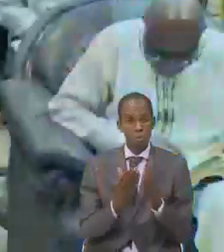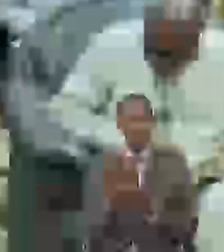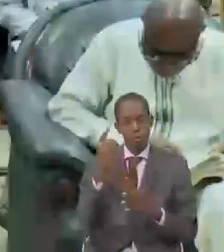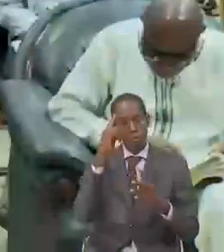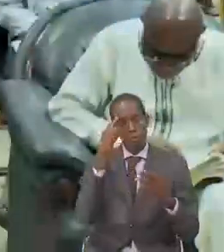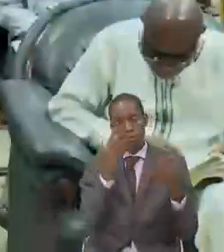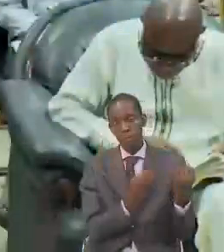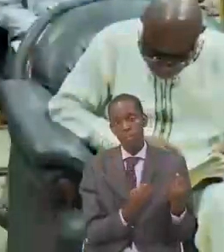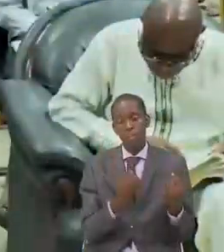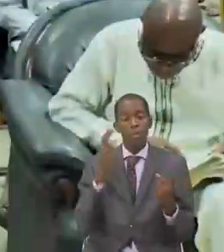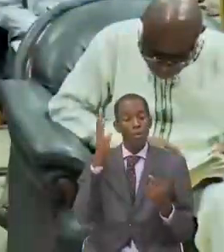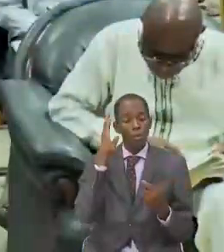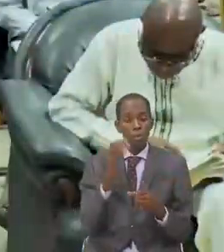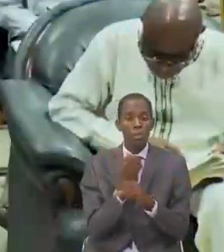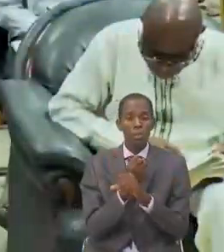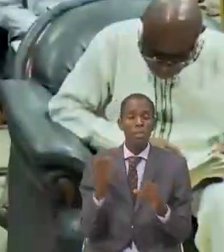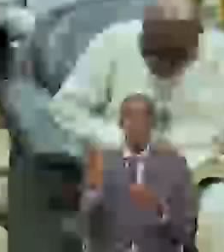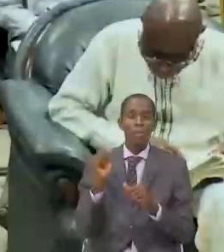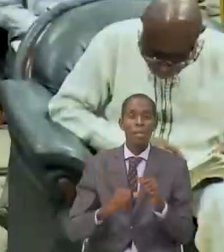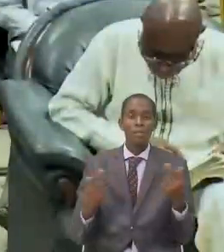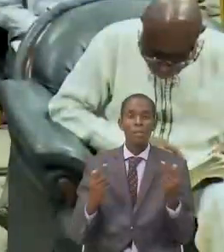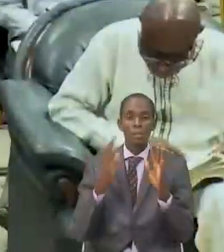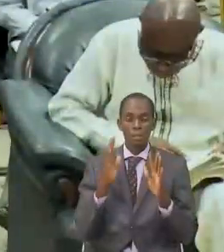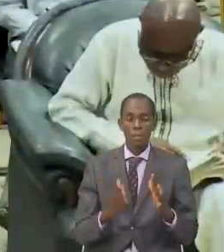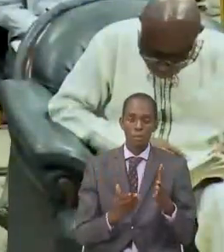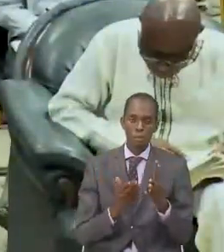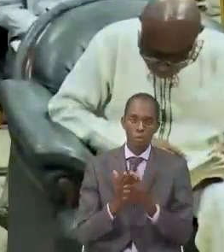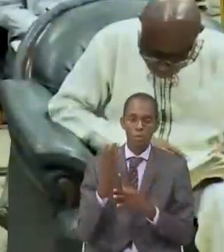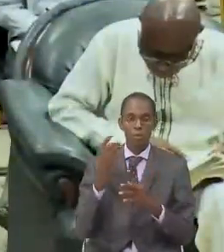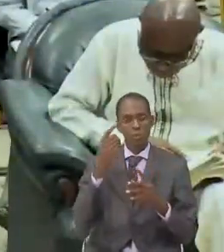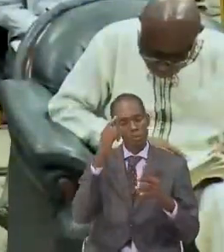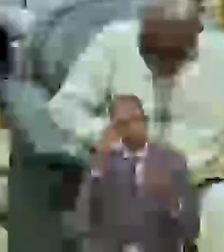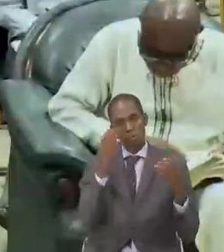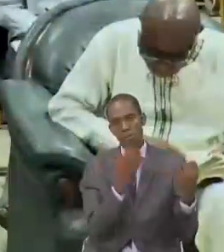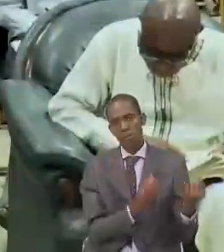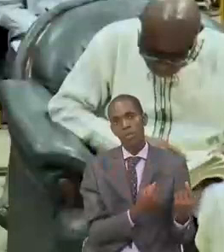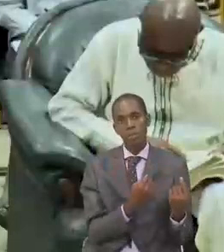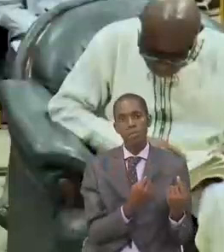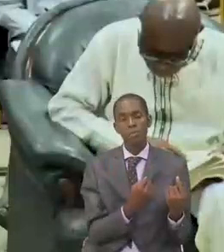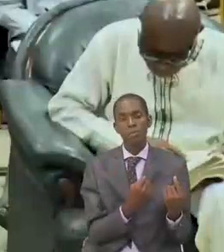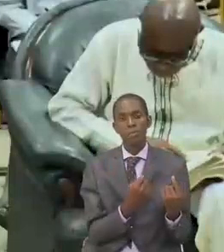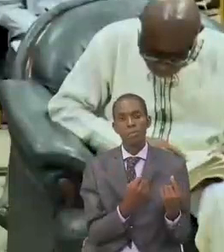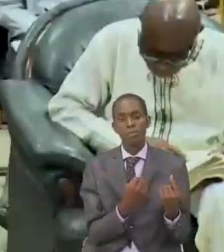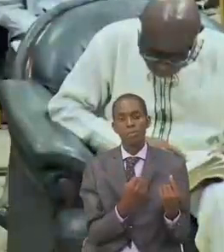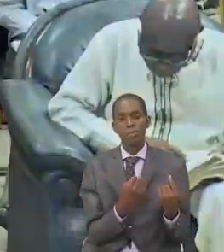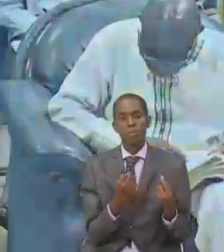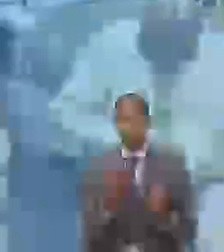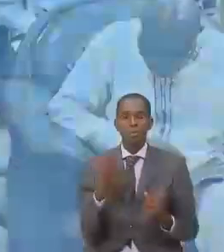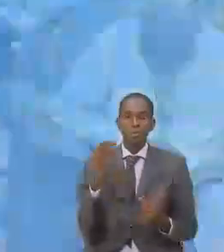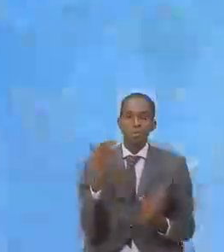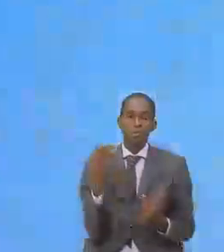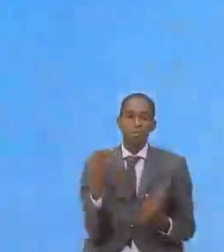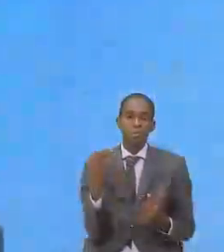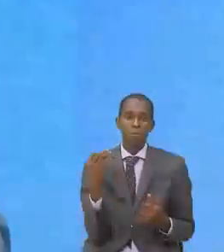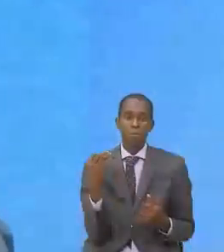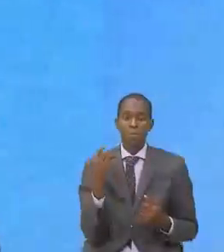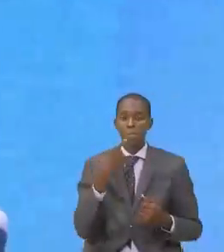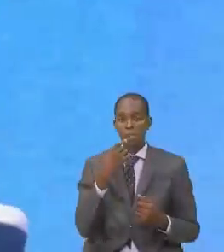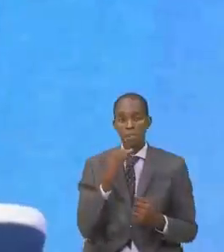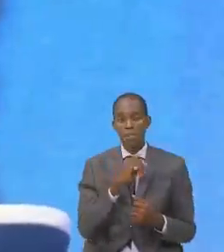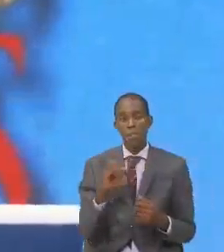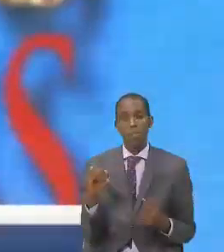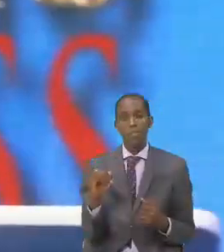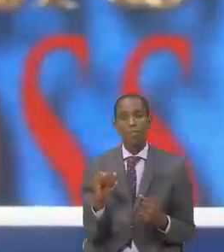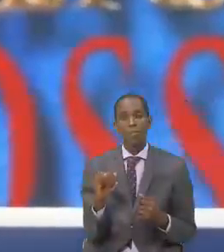unbelievers through faith. God will justify every sinner through faith. Preached before